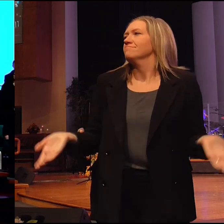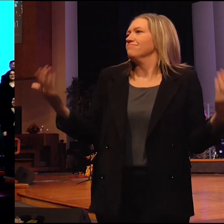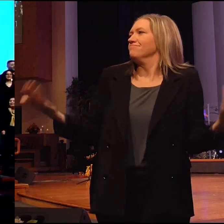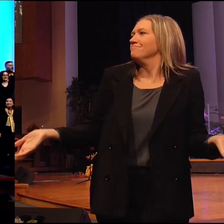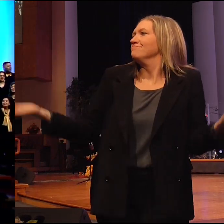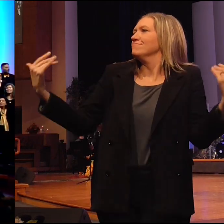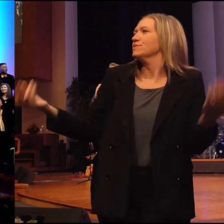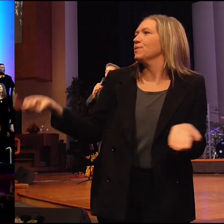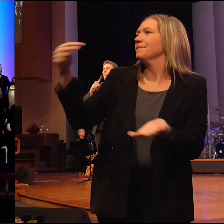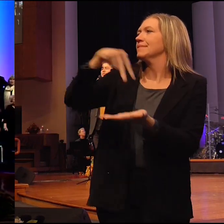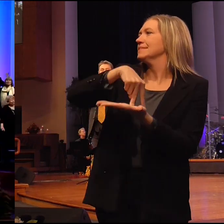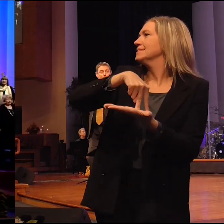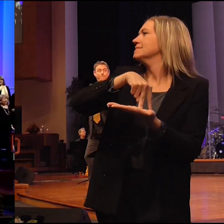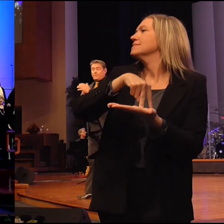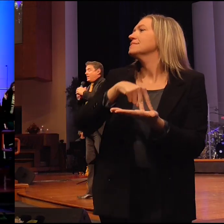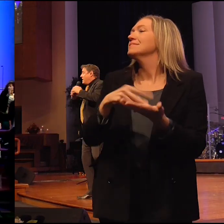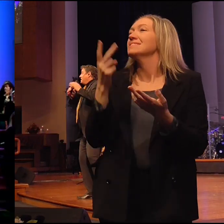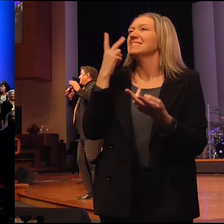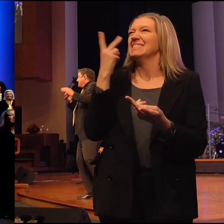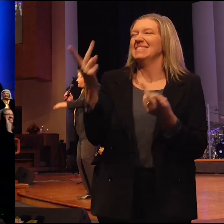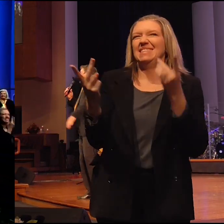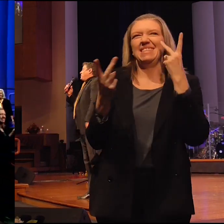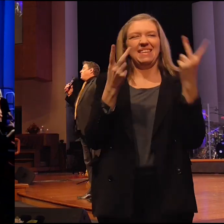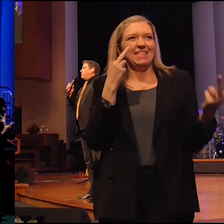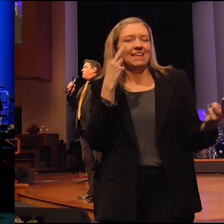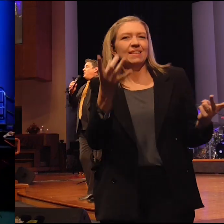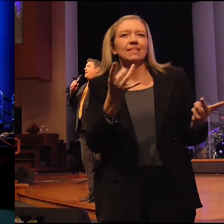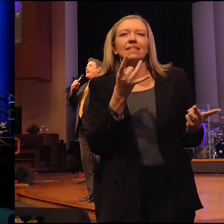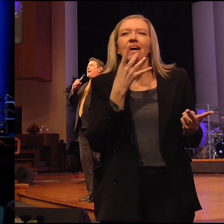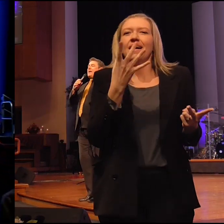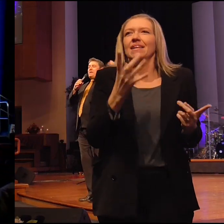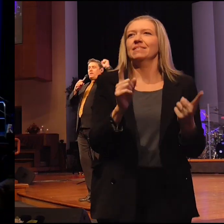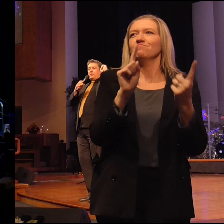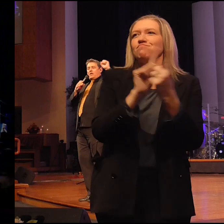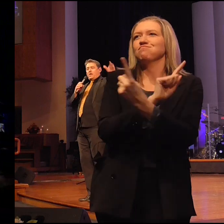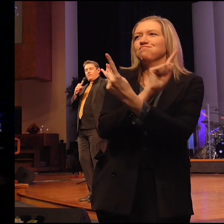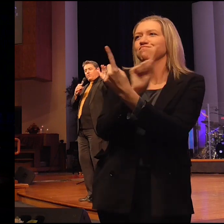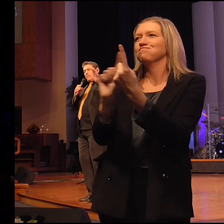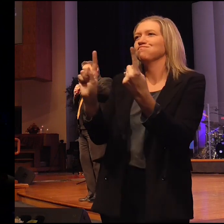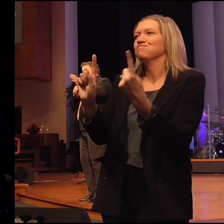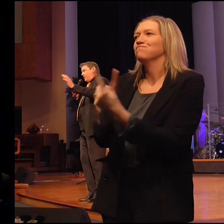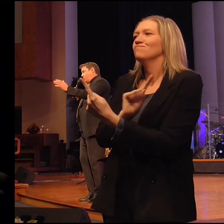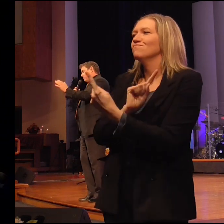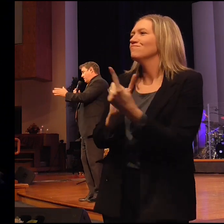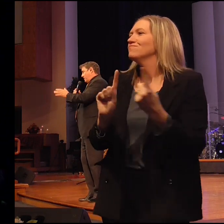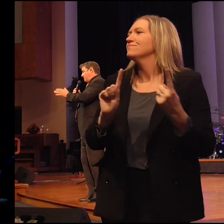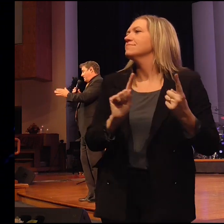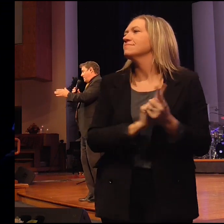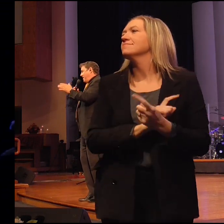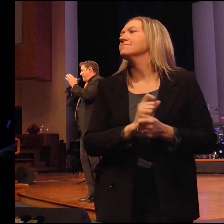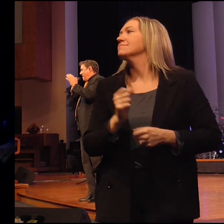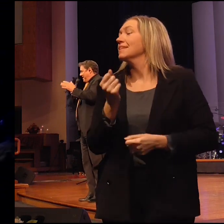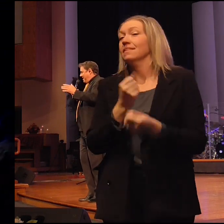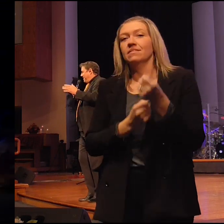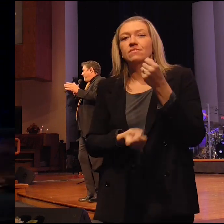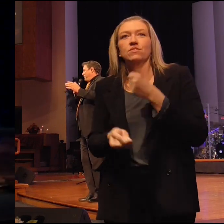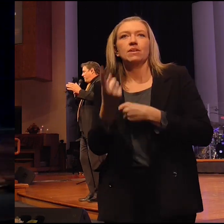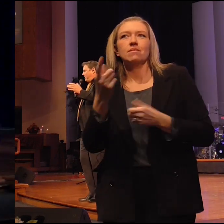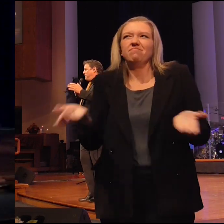Everybody, get up on your feet. See the light in everybody you meet.